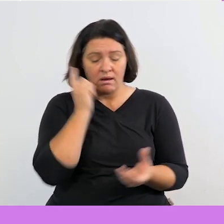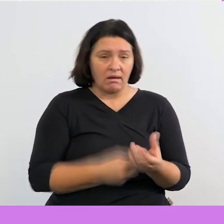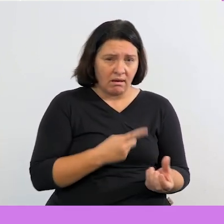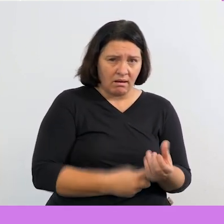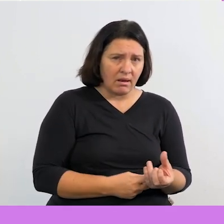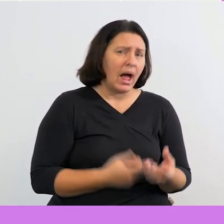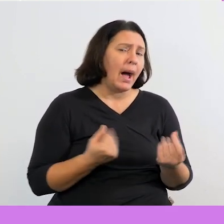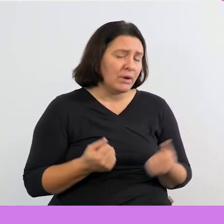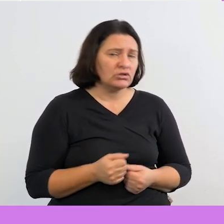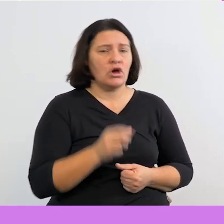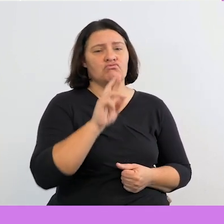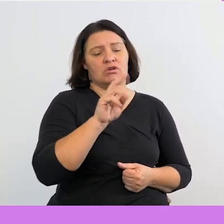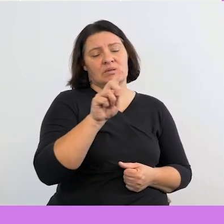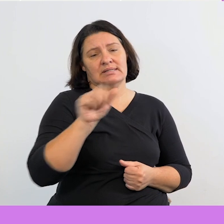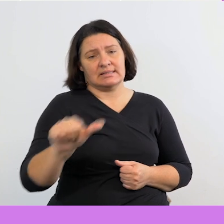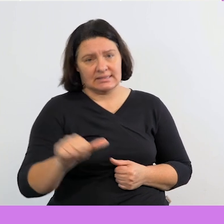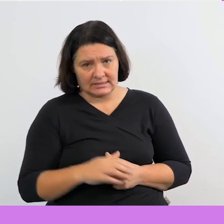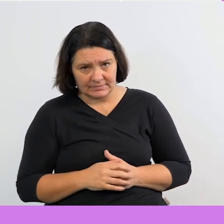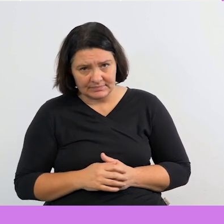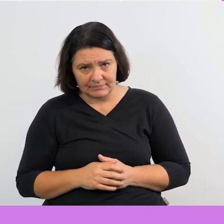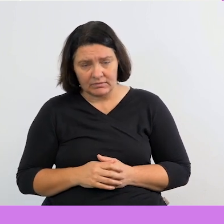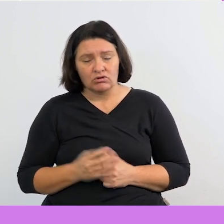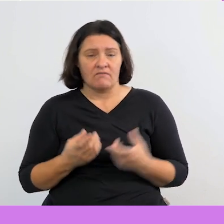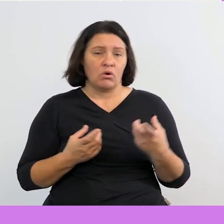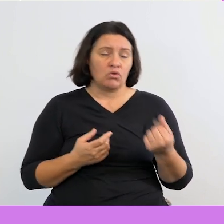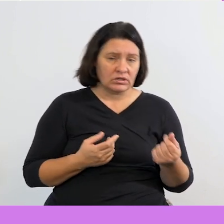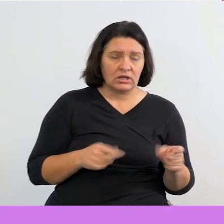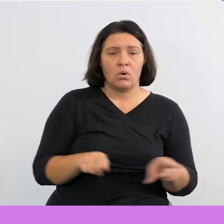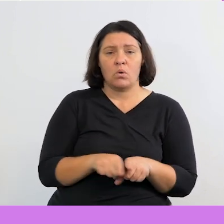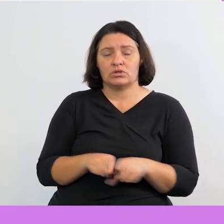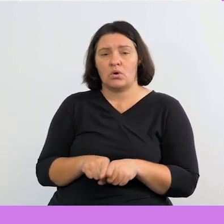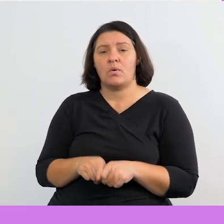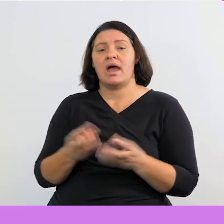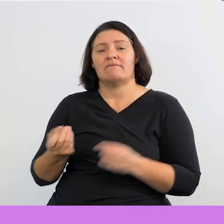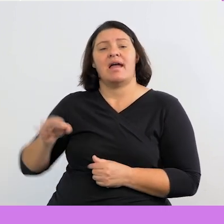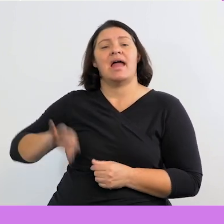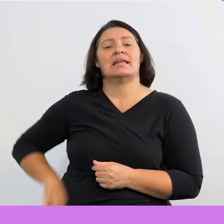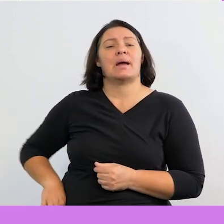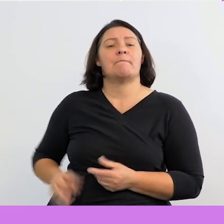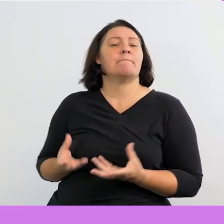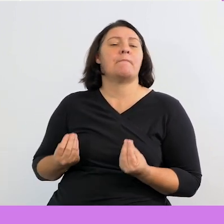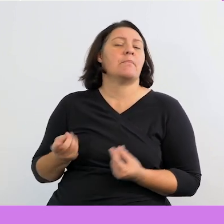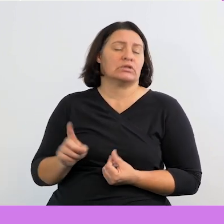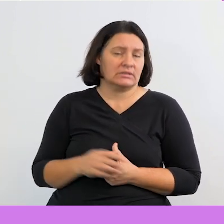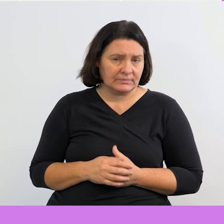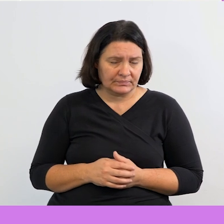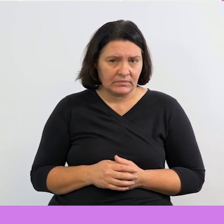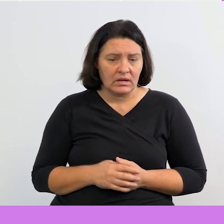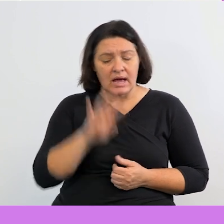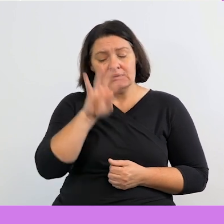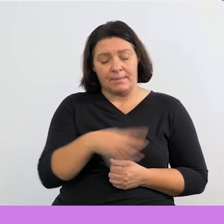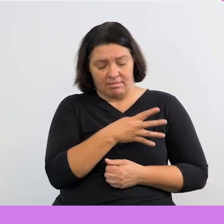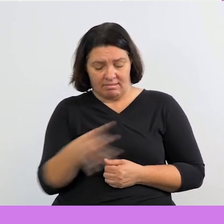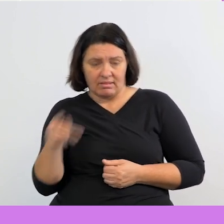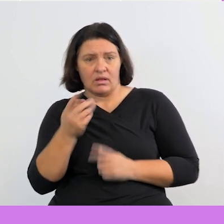roll is sold at 16 rand. So looking at this, we have our cost and we also have what our income will consist of, right? The